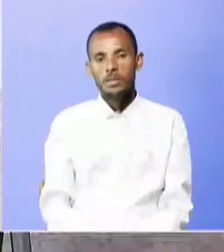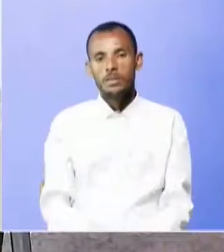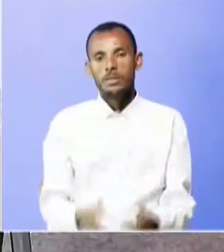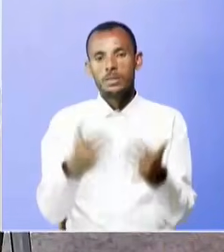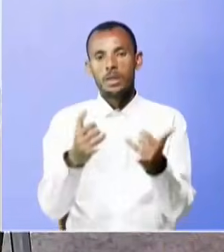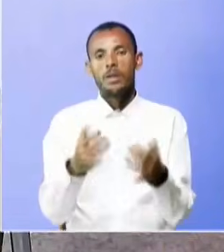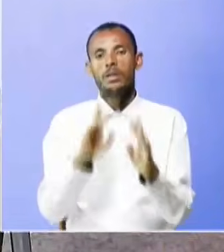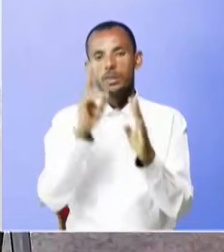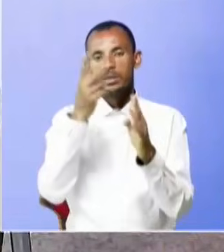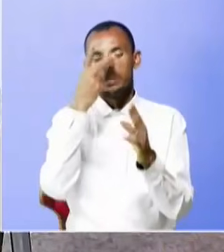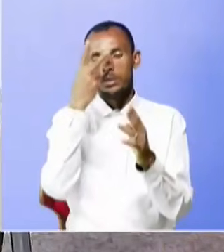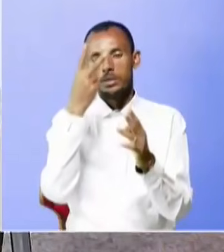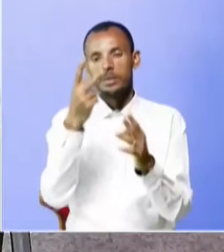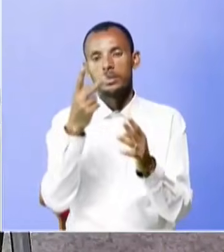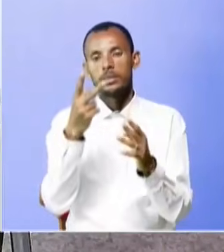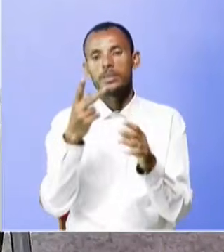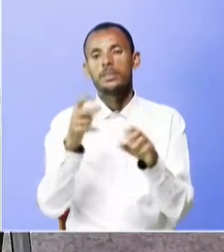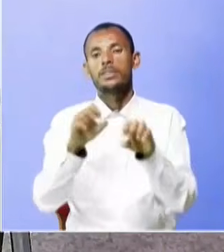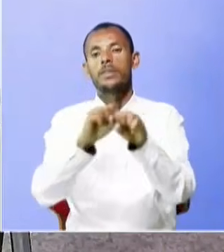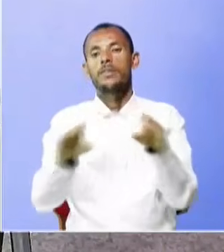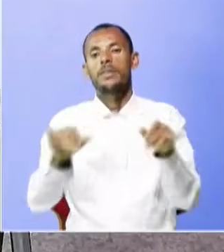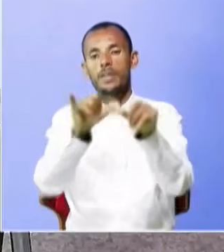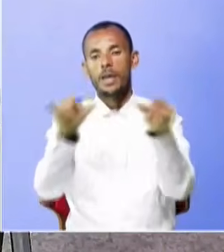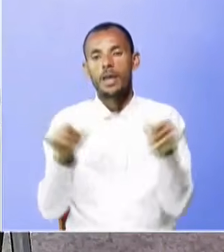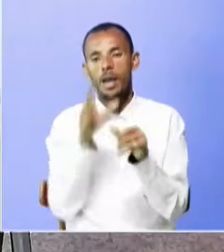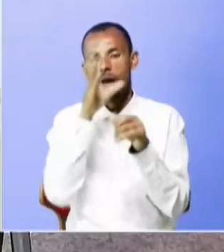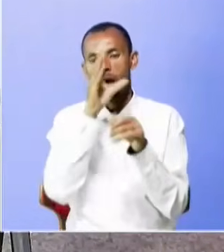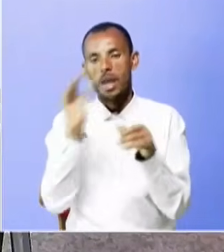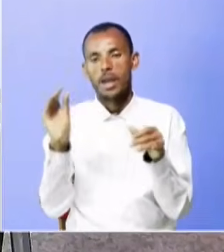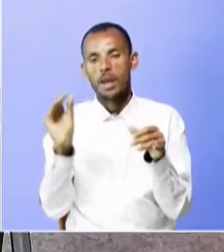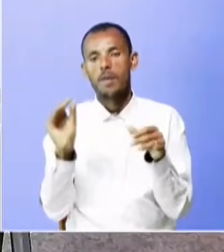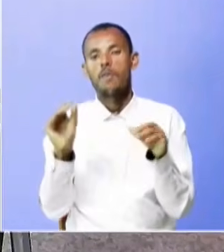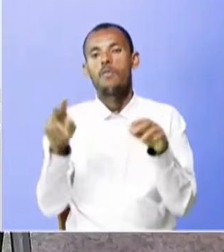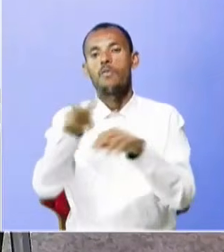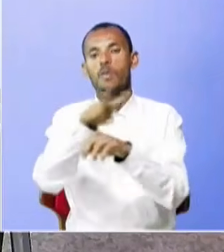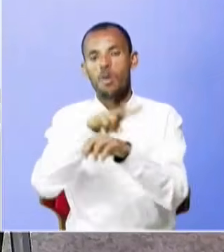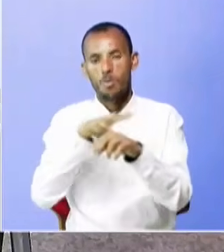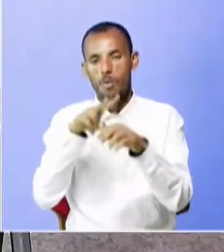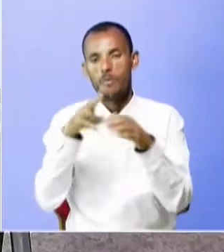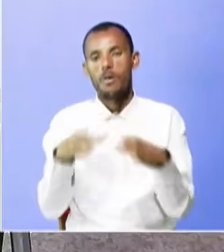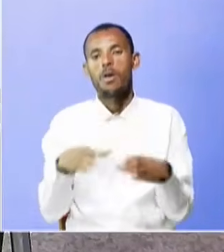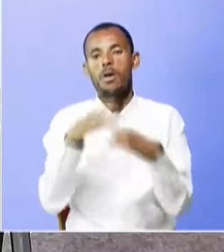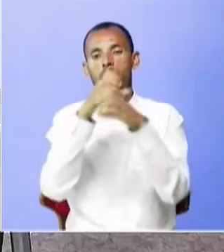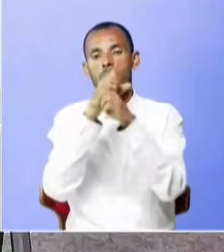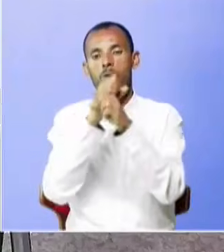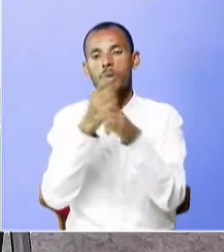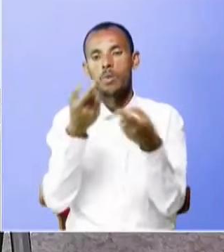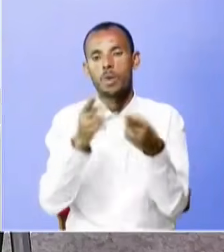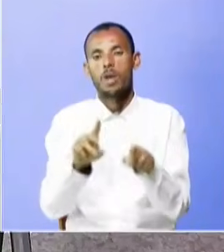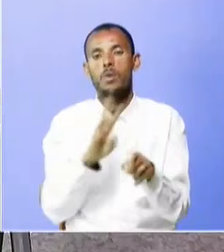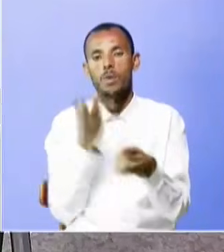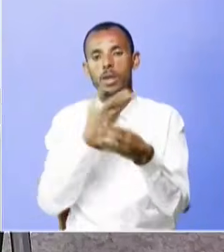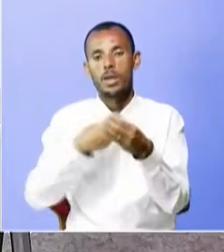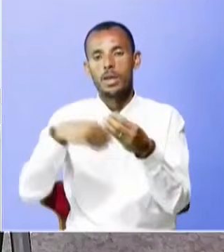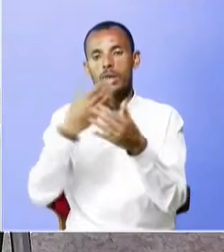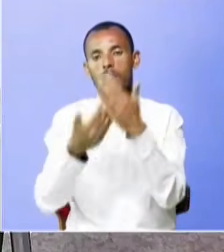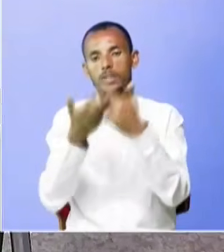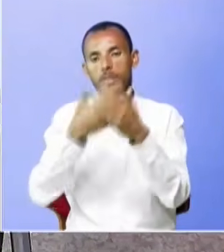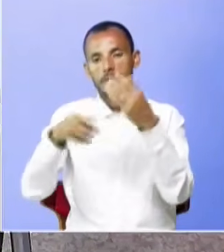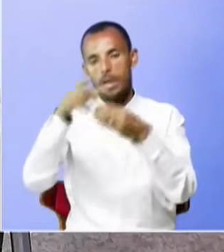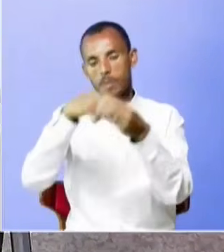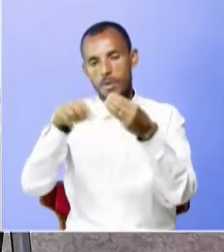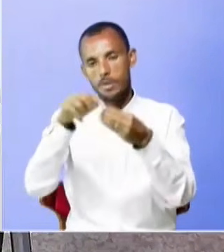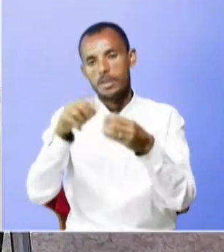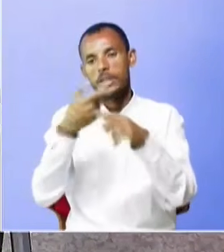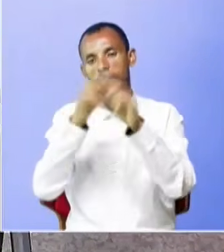Now let's see surface area and volume of a cone. Because whenever we are discussing about the different